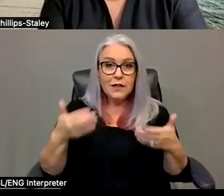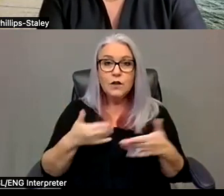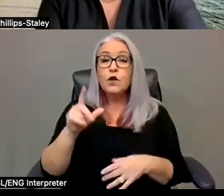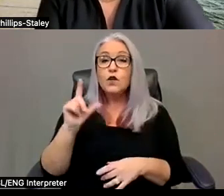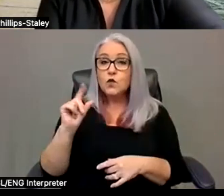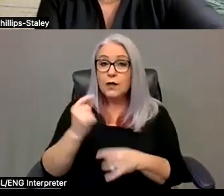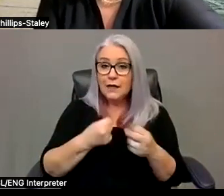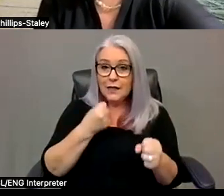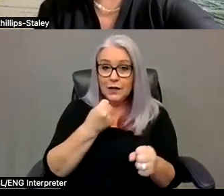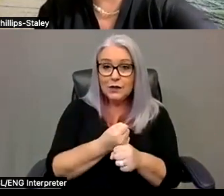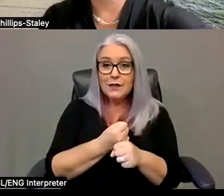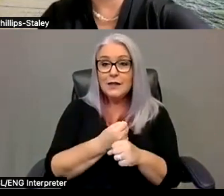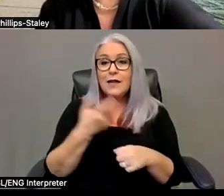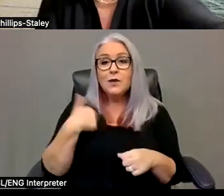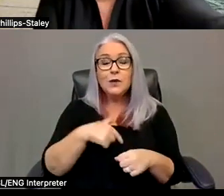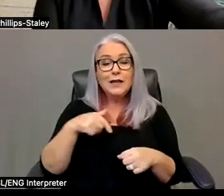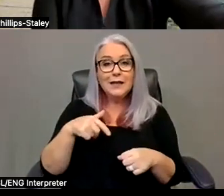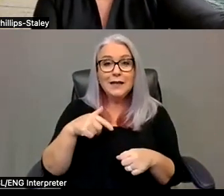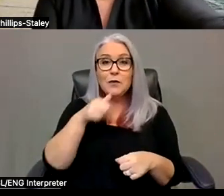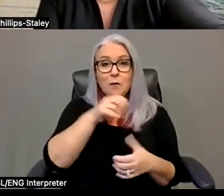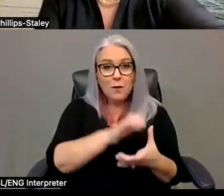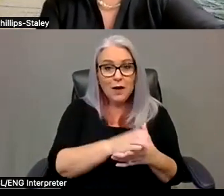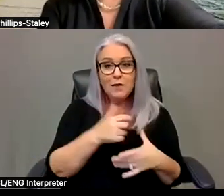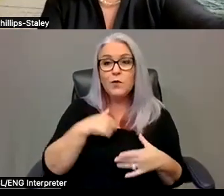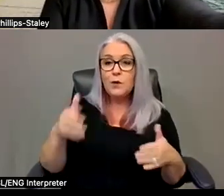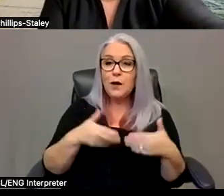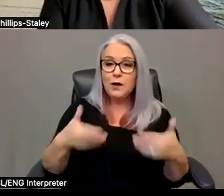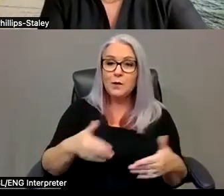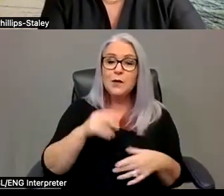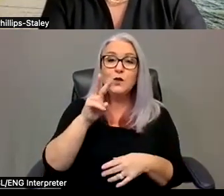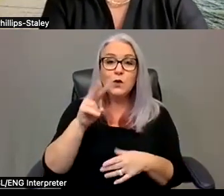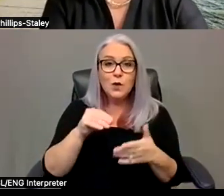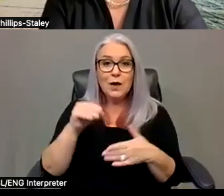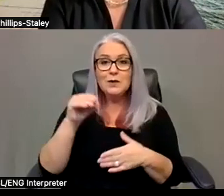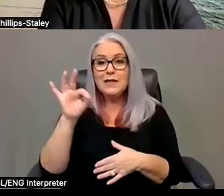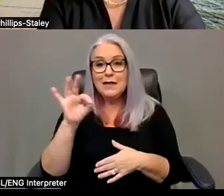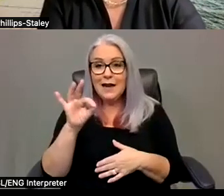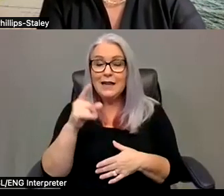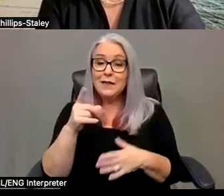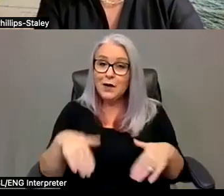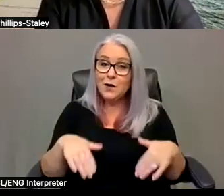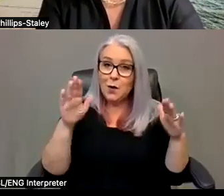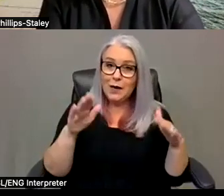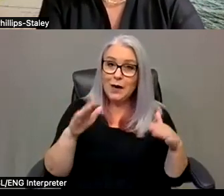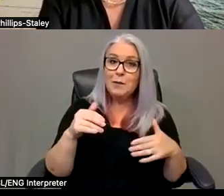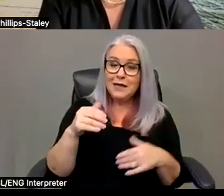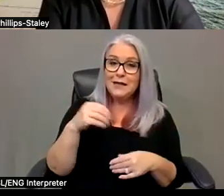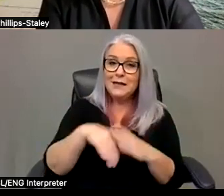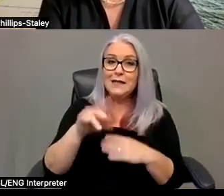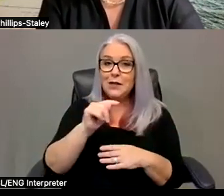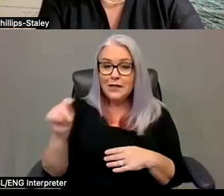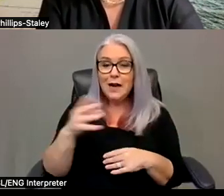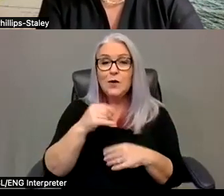we welcomed twins back in 2009, and they're now 14. They're growing up in Tarrytown and going to public